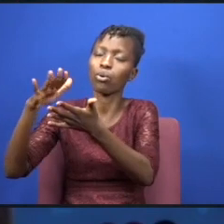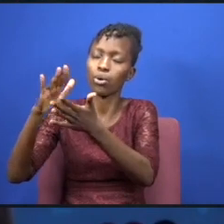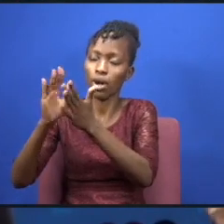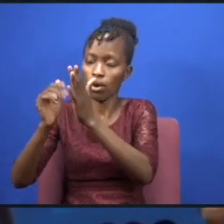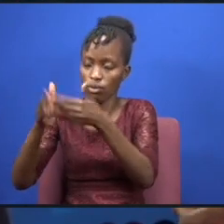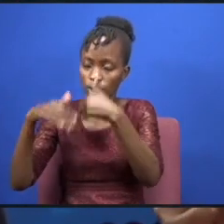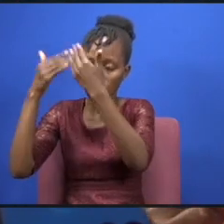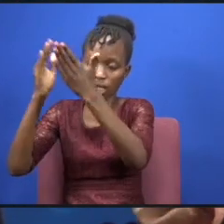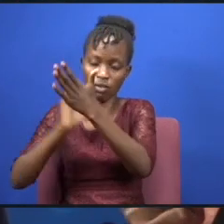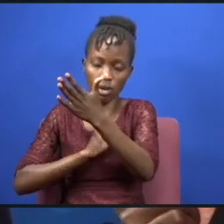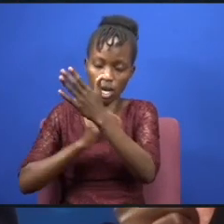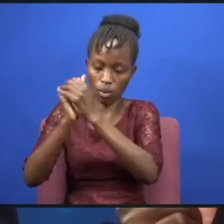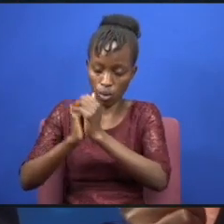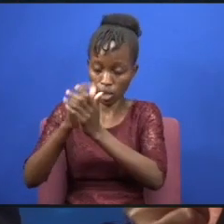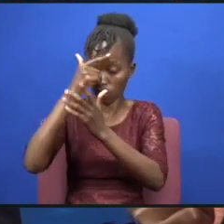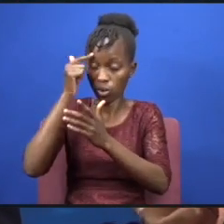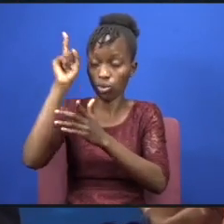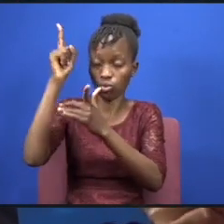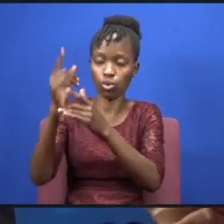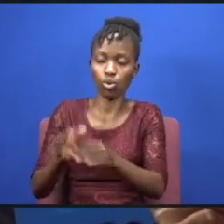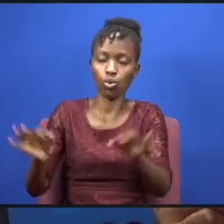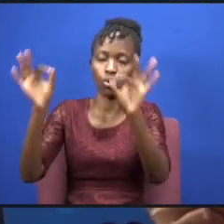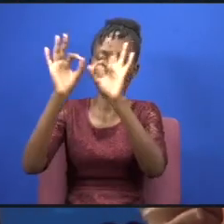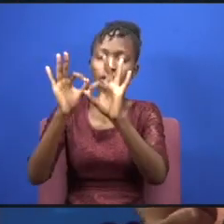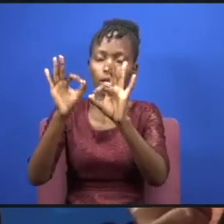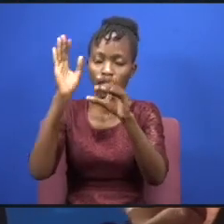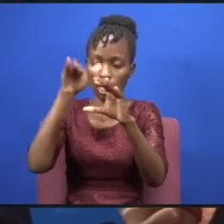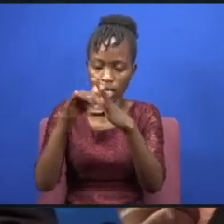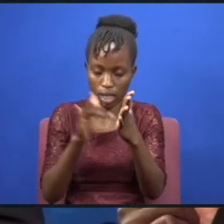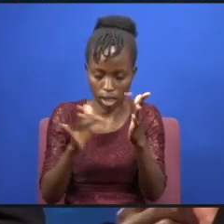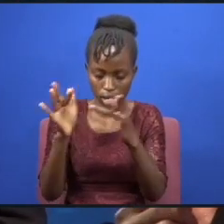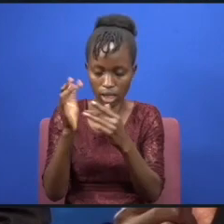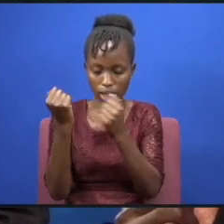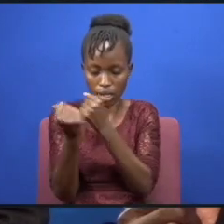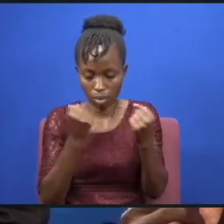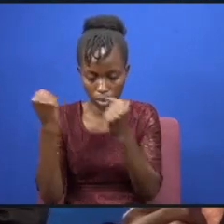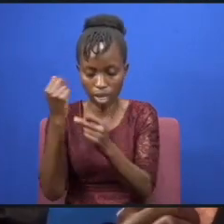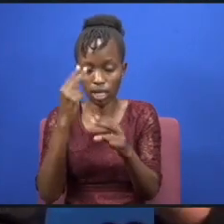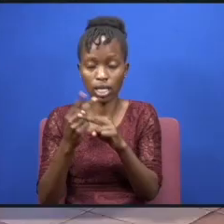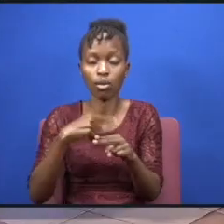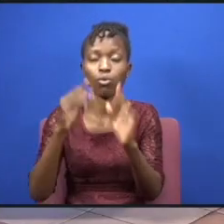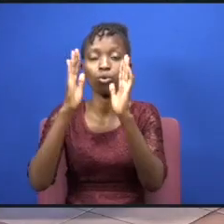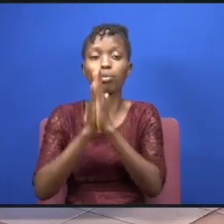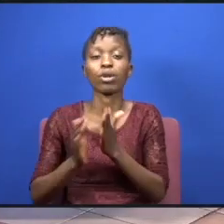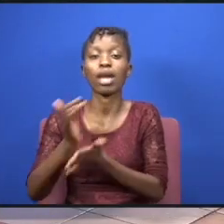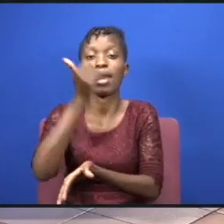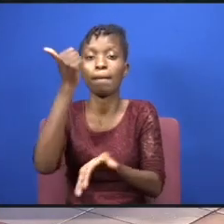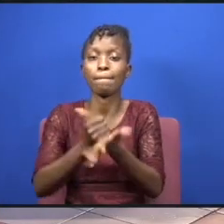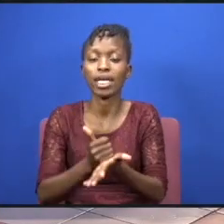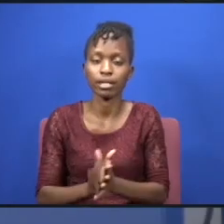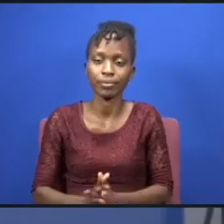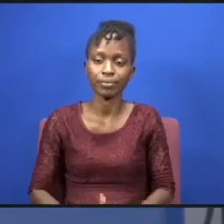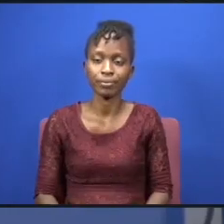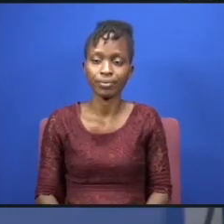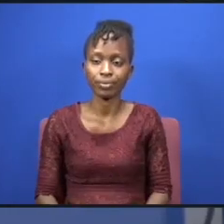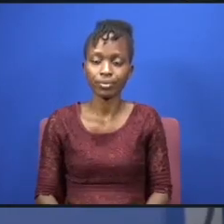our worship. In the name for of you Jesus. Deserve you it, deserve O God. It, O God. In Jesus' mighty name we pray. Amen.